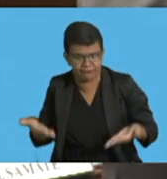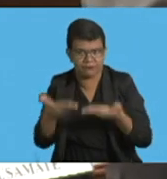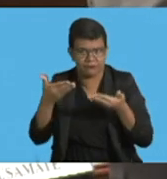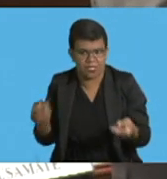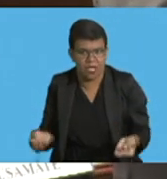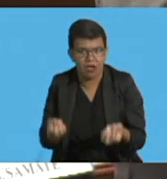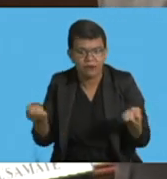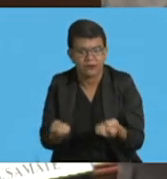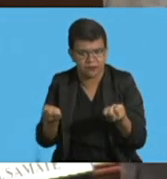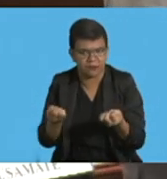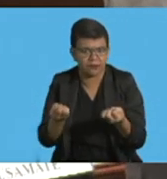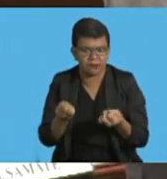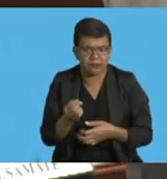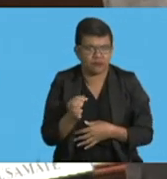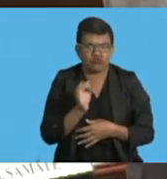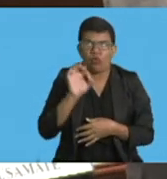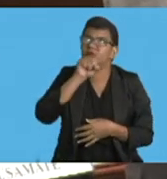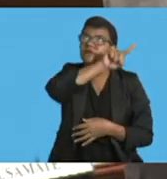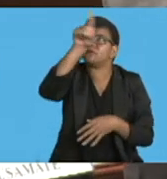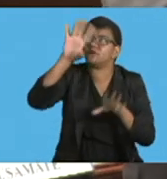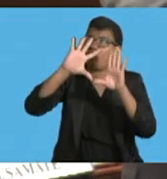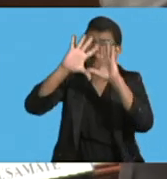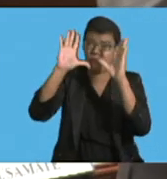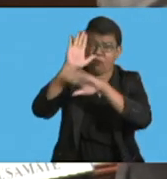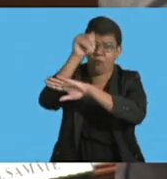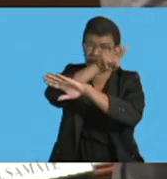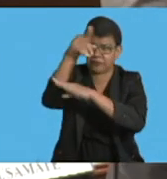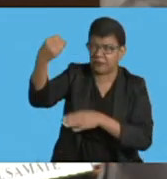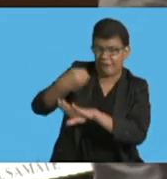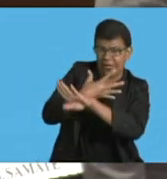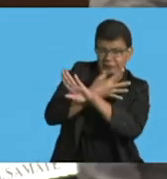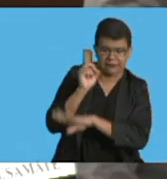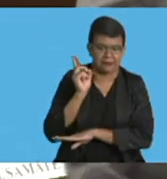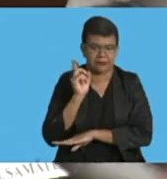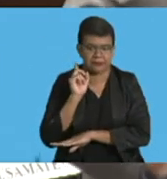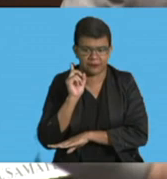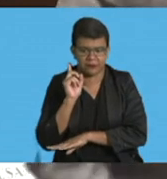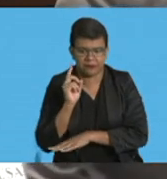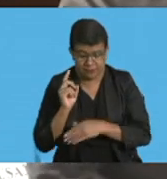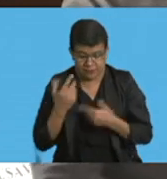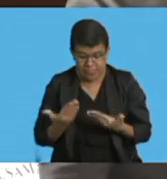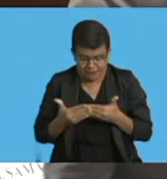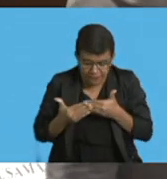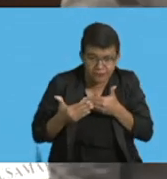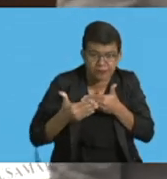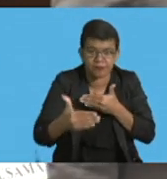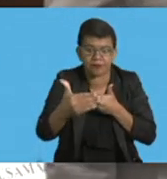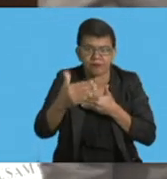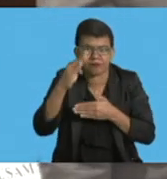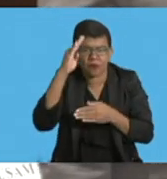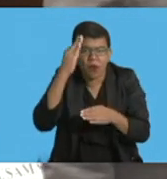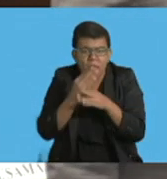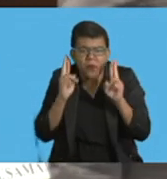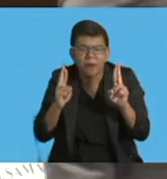will be able to ride for the next 2 years or so, because generally these types of trade war, barring, God forbid, anything dramatic